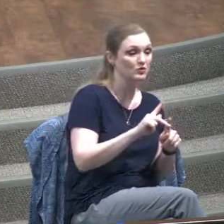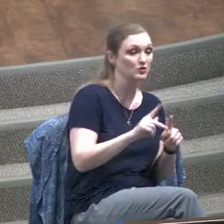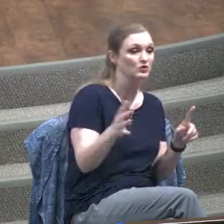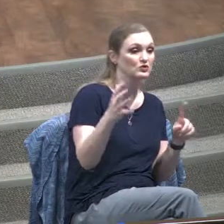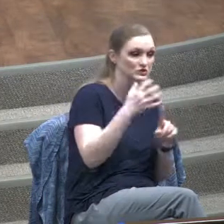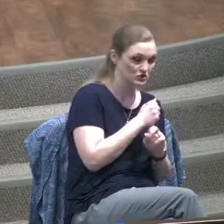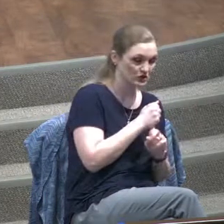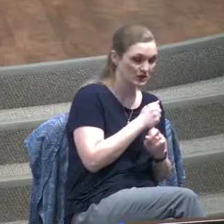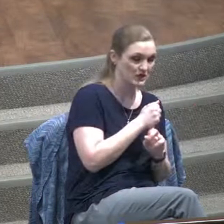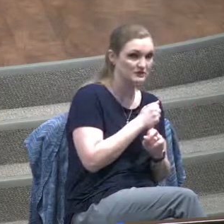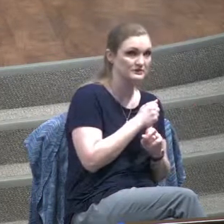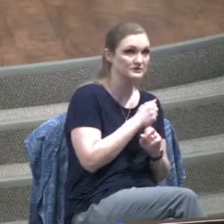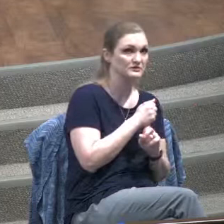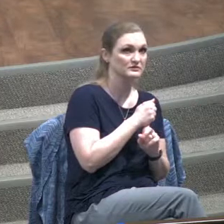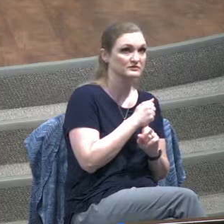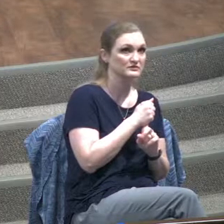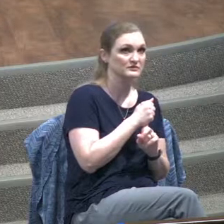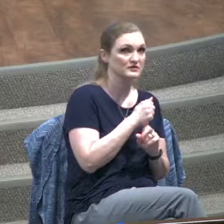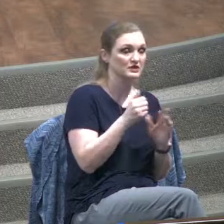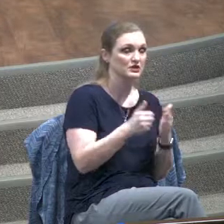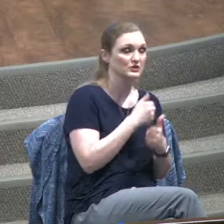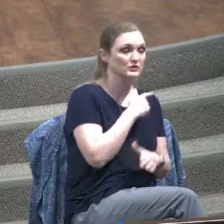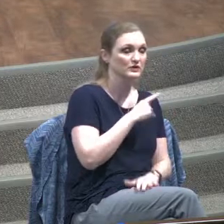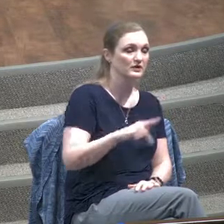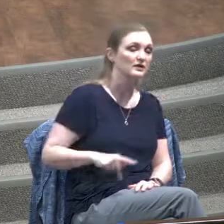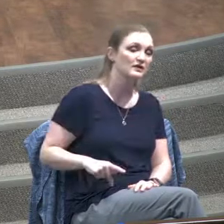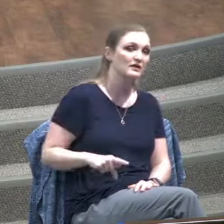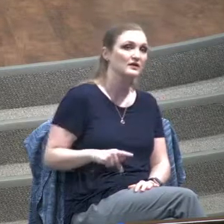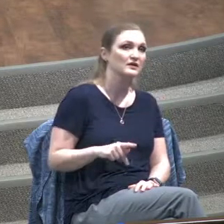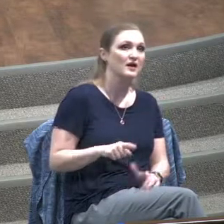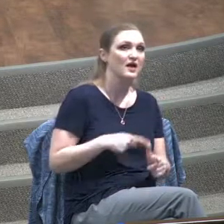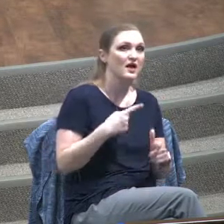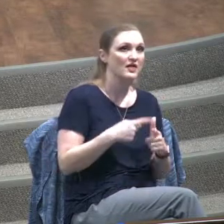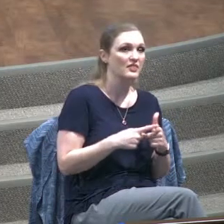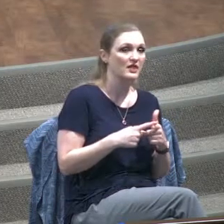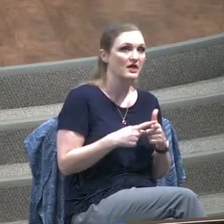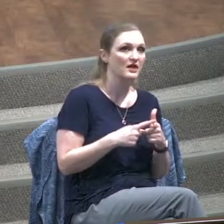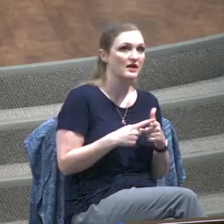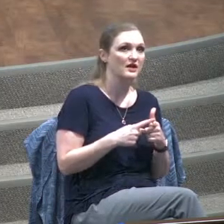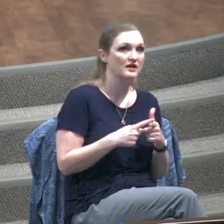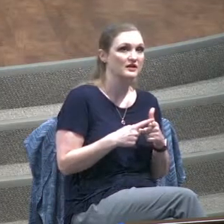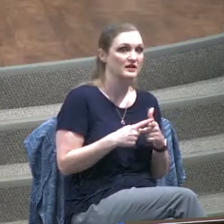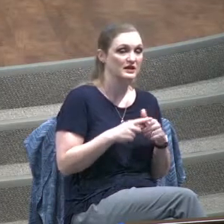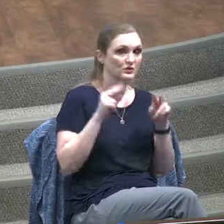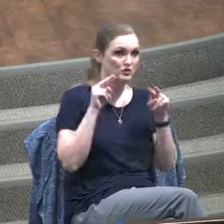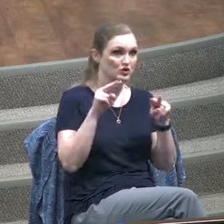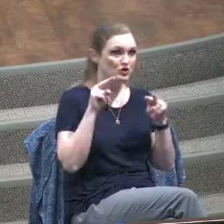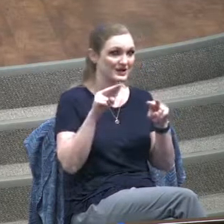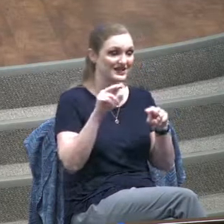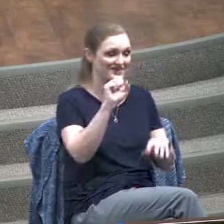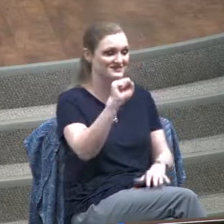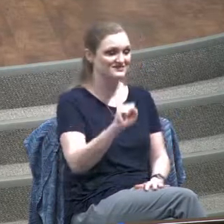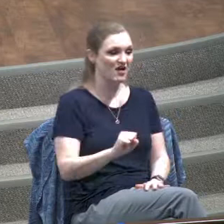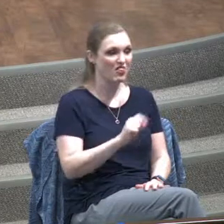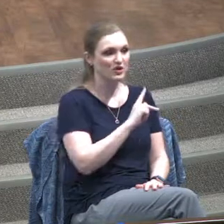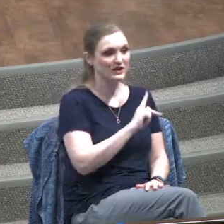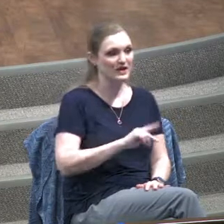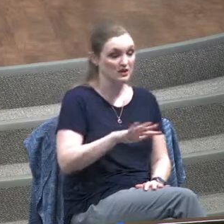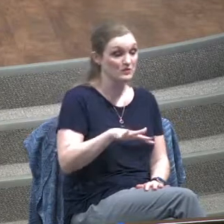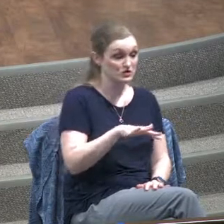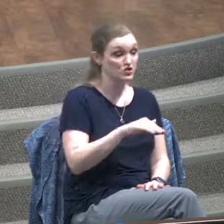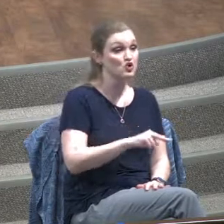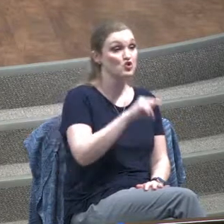Nabopolassar was the king, Nabopolassar, and then he set his sights on the southern kingdom. The northern kingdom fell